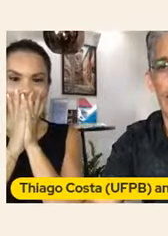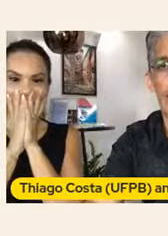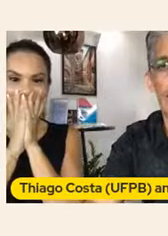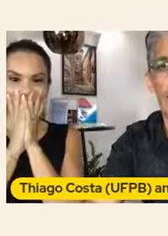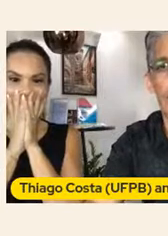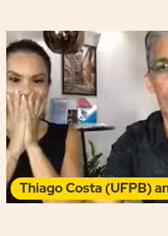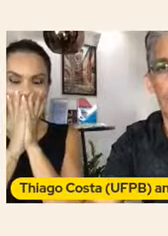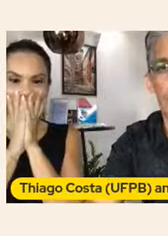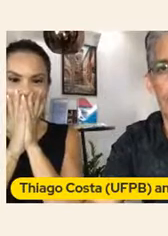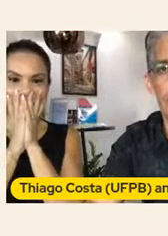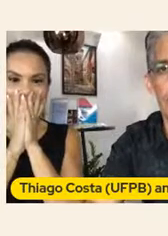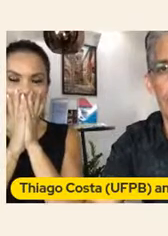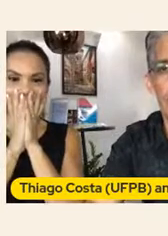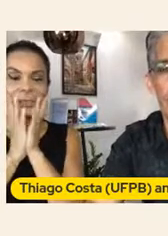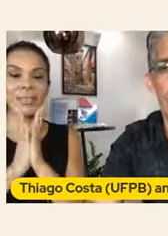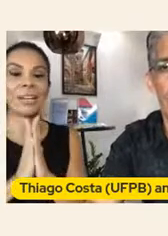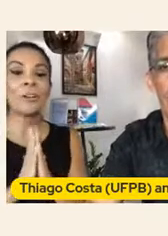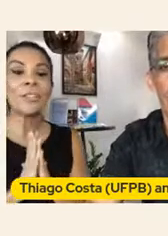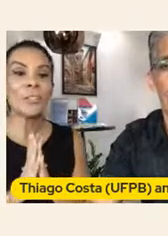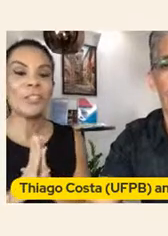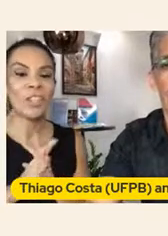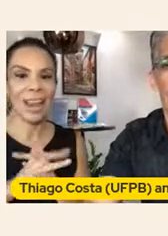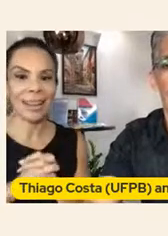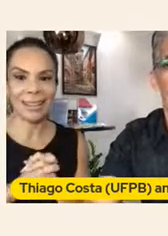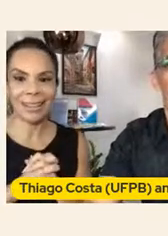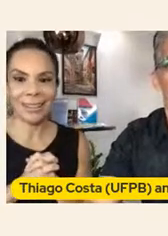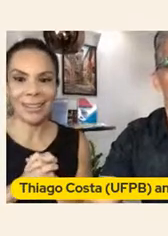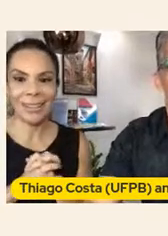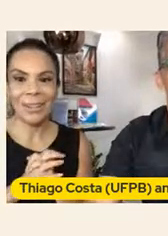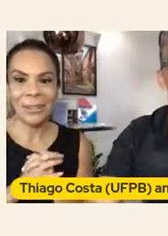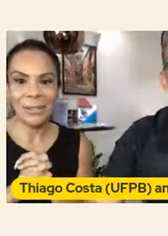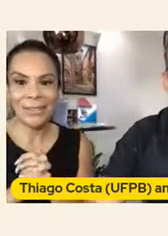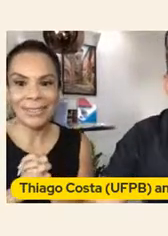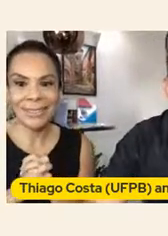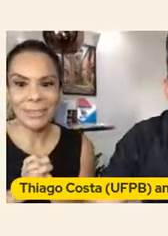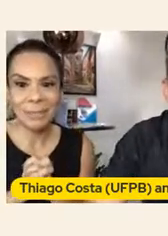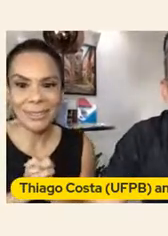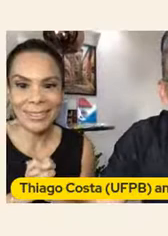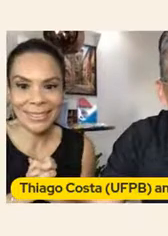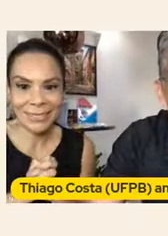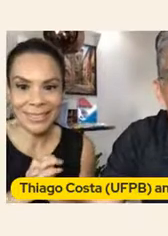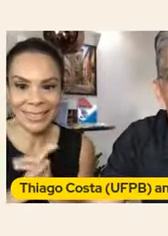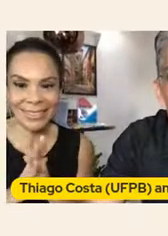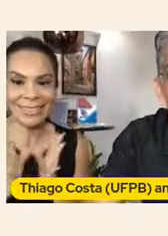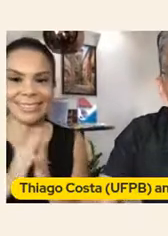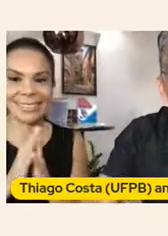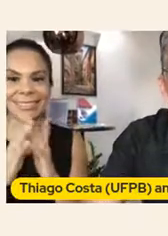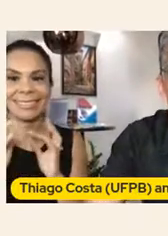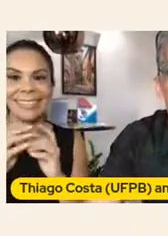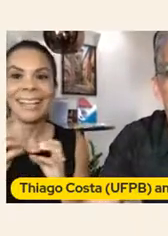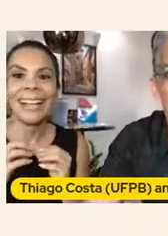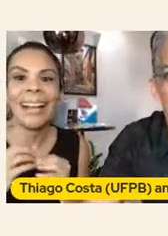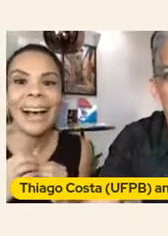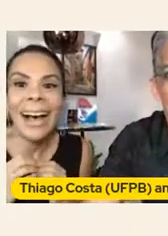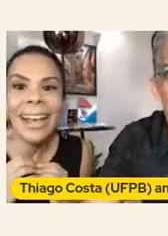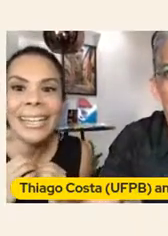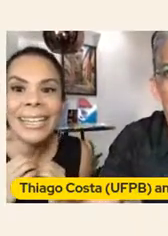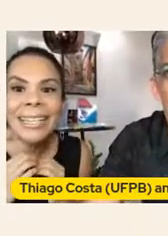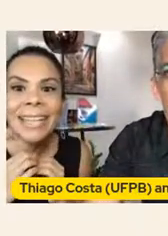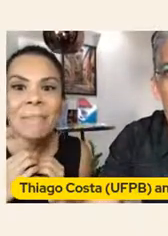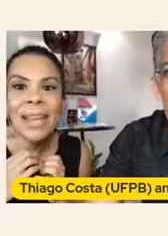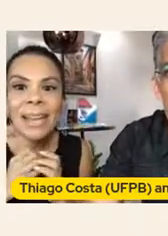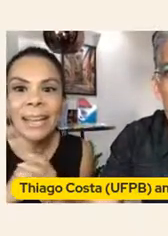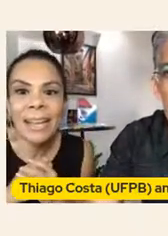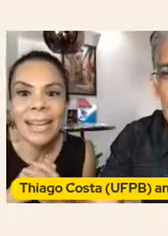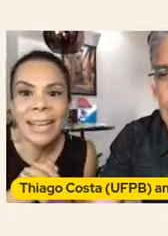Okay. So here are the numbers. So they are going to check all the numbers. Oh my God. Let me put it here.